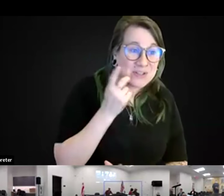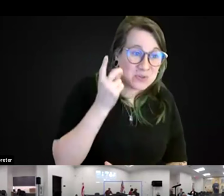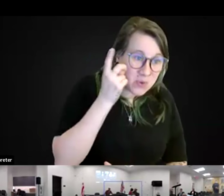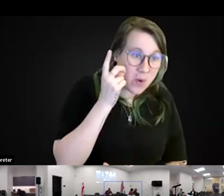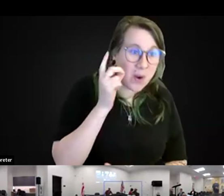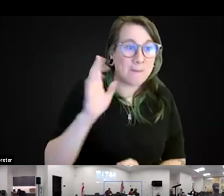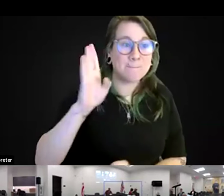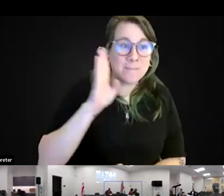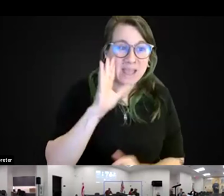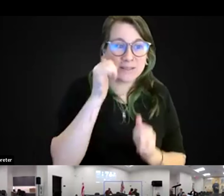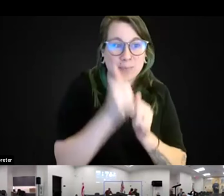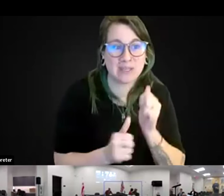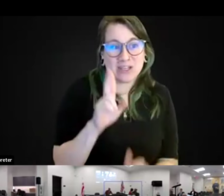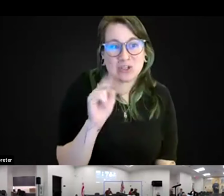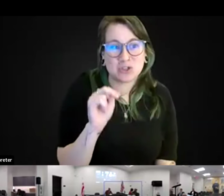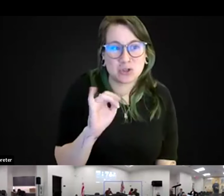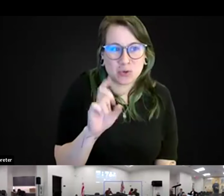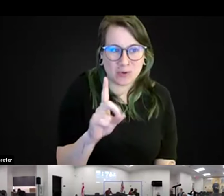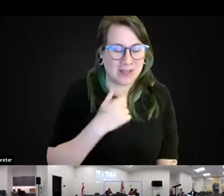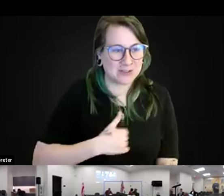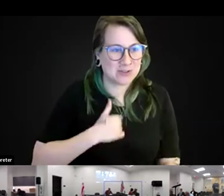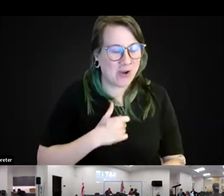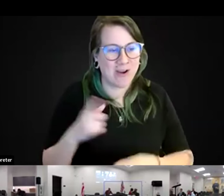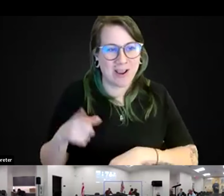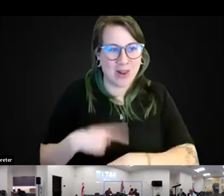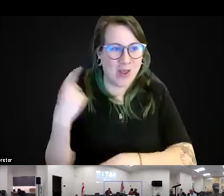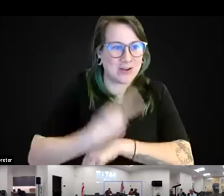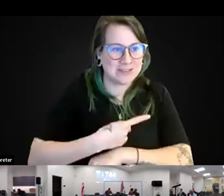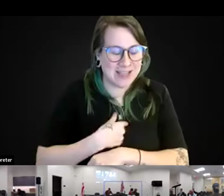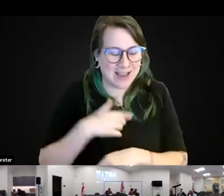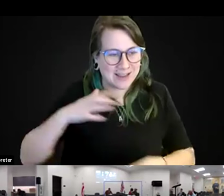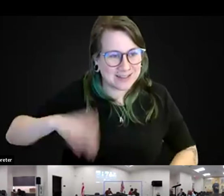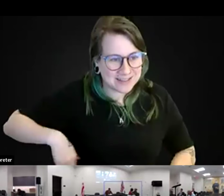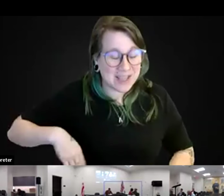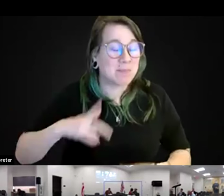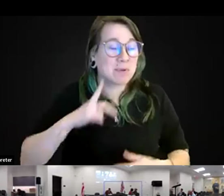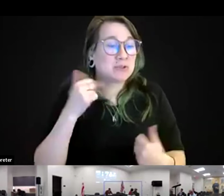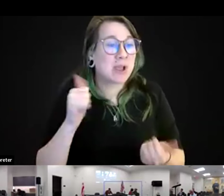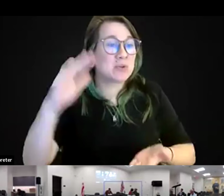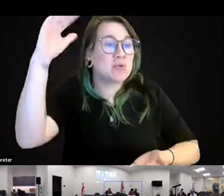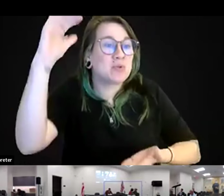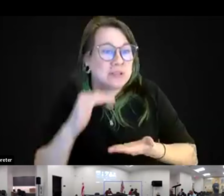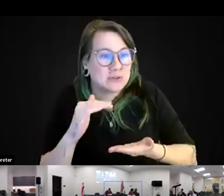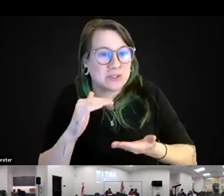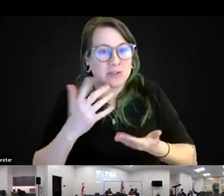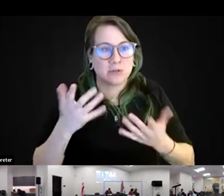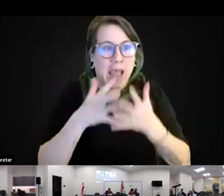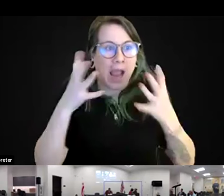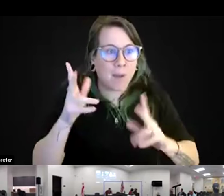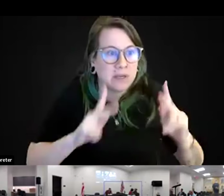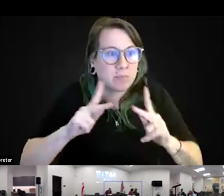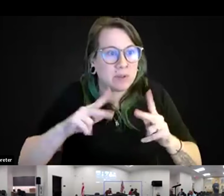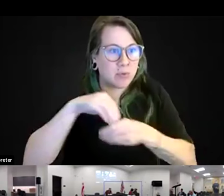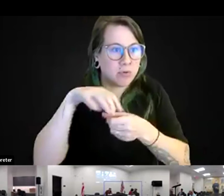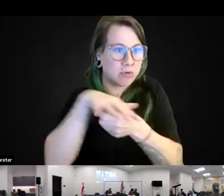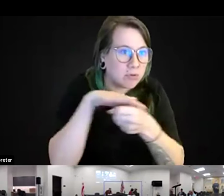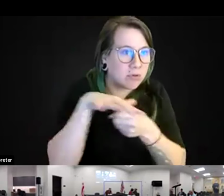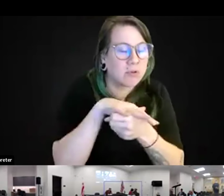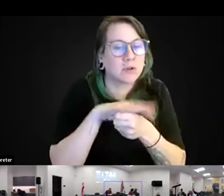unit. Again, it's late, it's been a long day. Just to, reduce any type of agitation, things of that